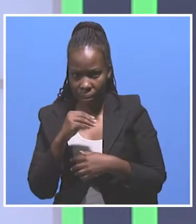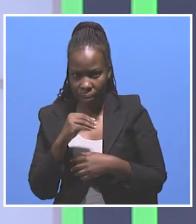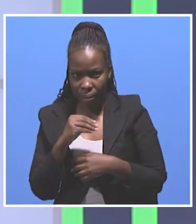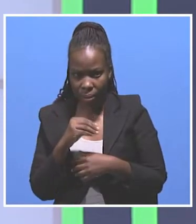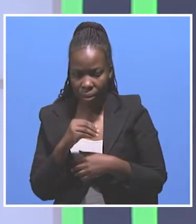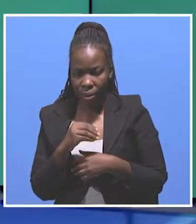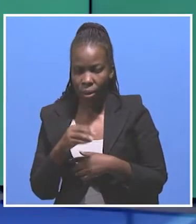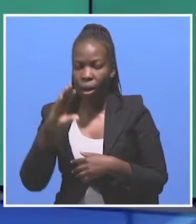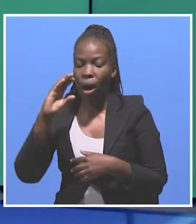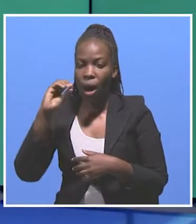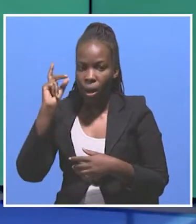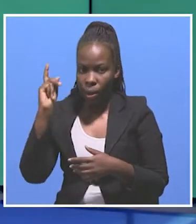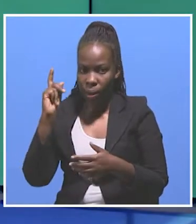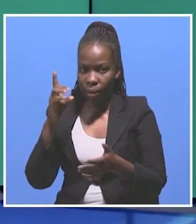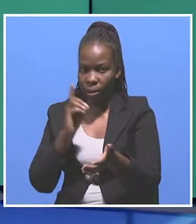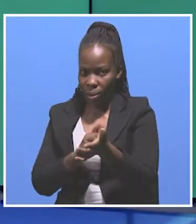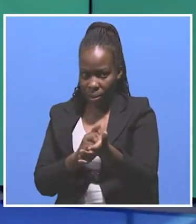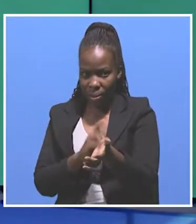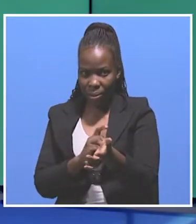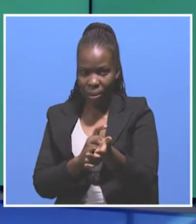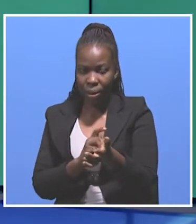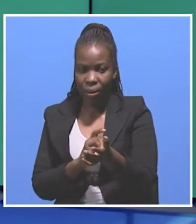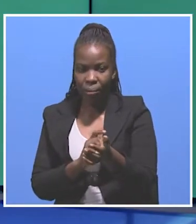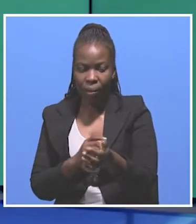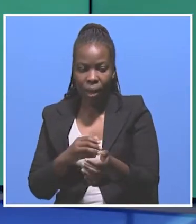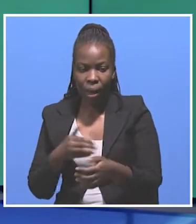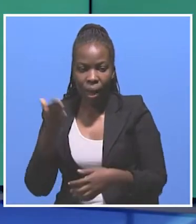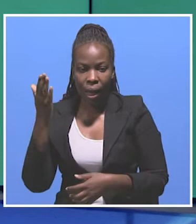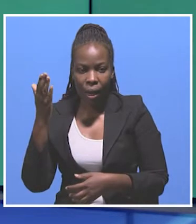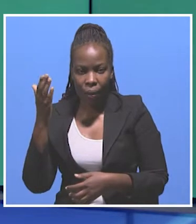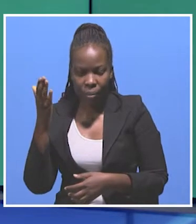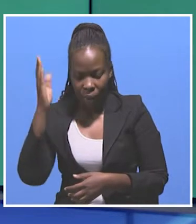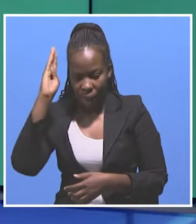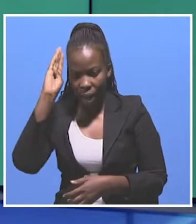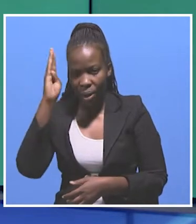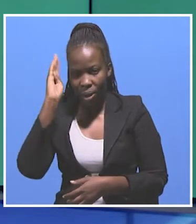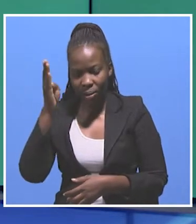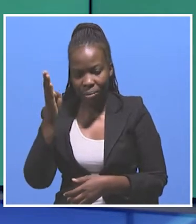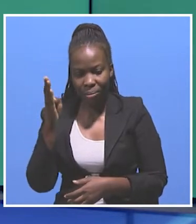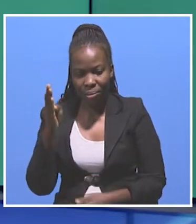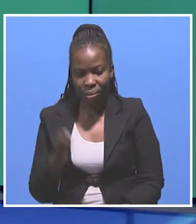Doc, just hold your thought. Let's accommodate our caller. Hello, you are through to Inside Health.